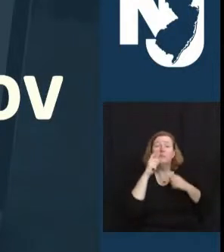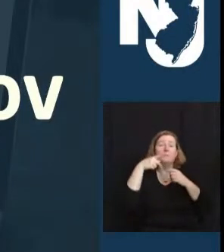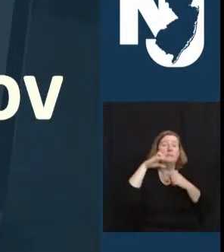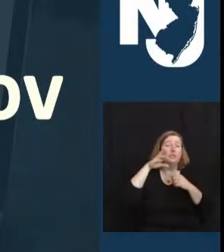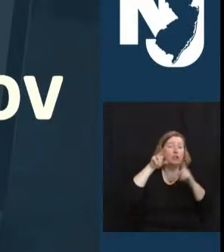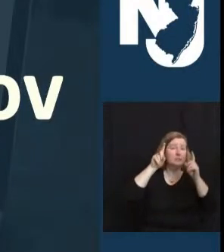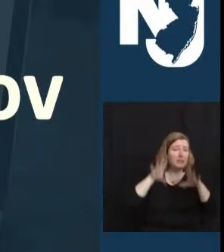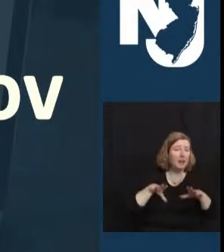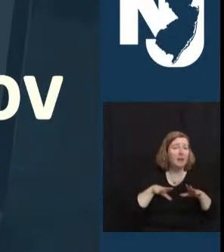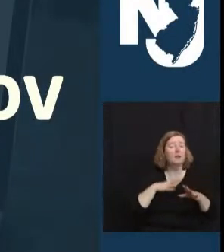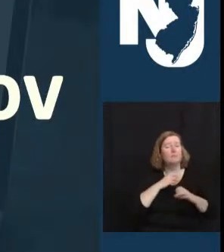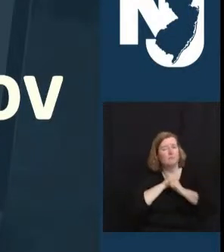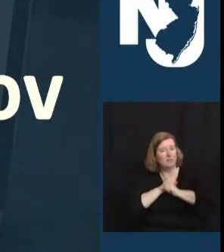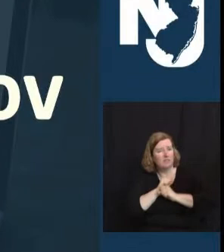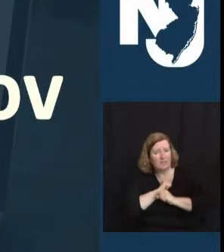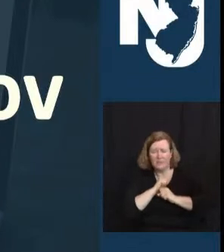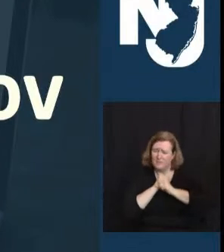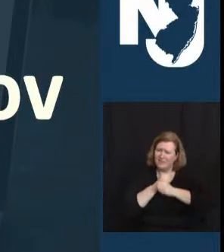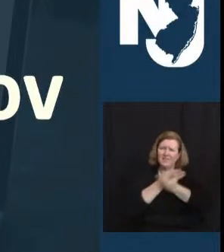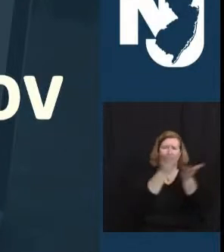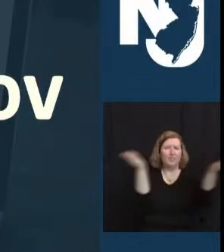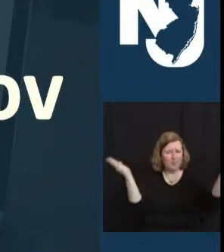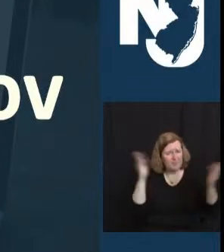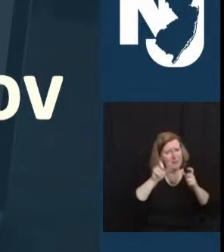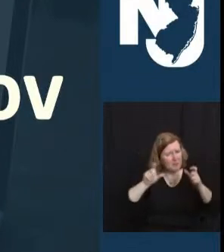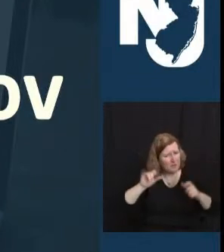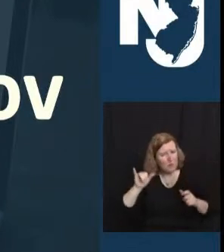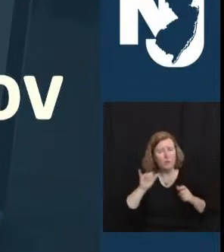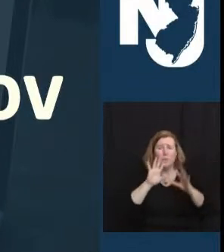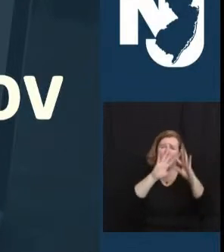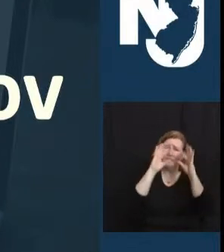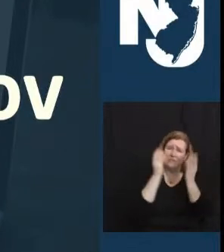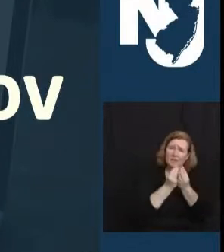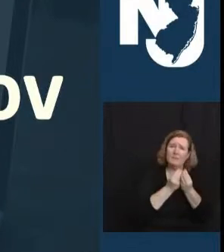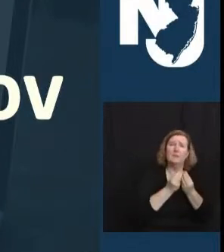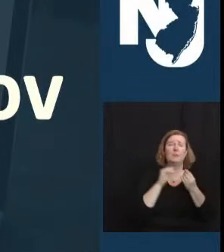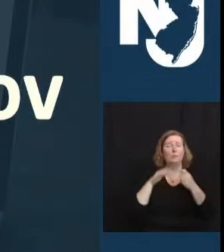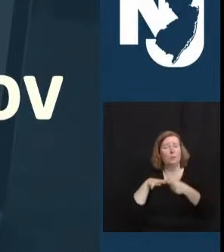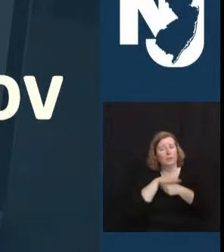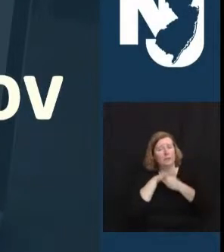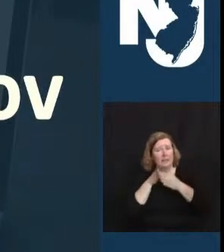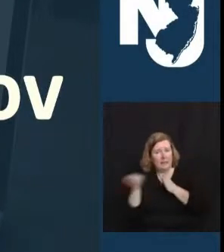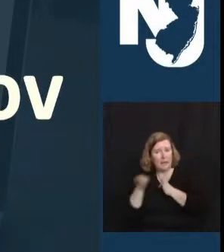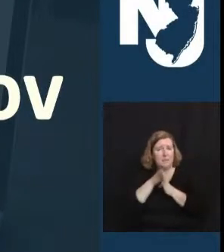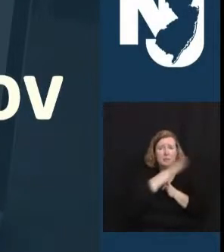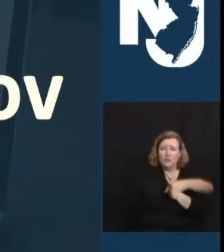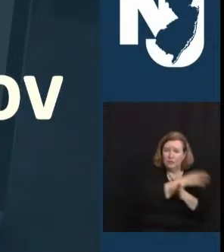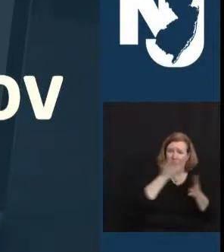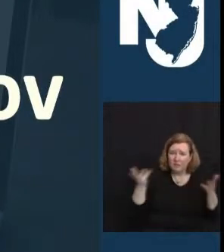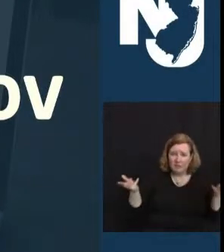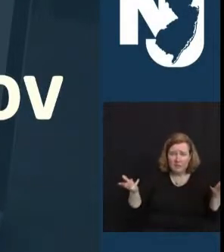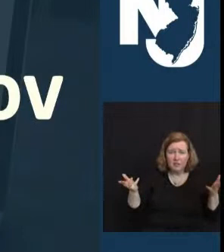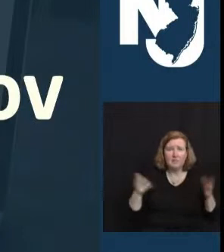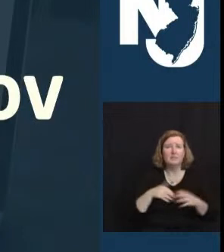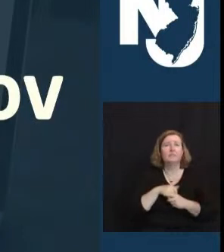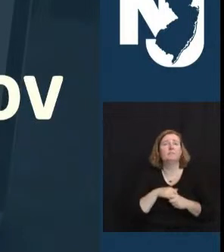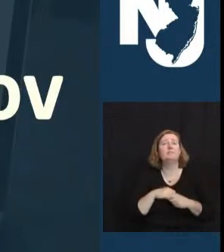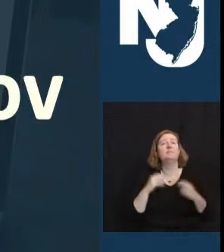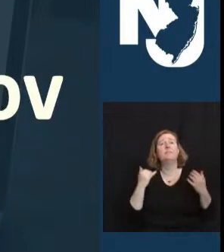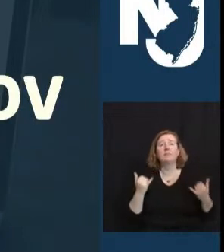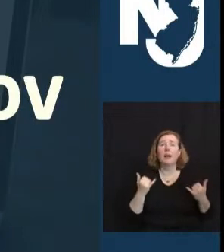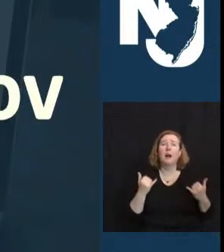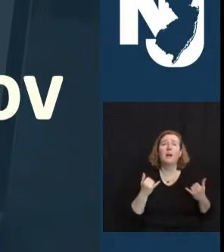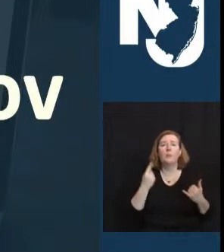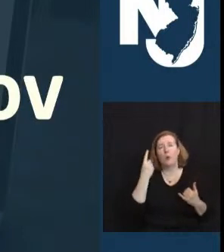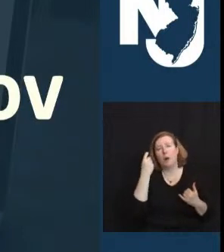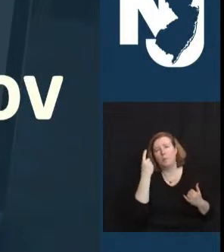protecting those you love and your entire community. Now, moving on, for one more shout out before I hand things over to